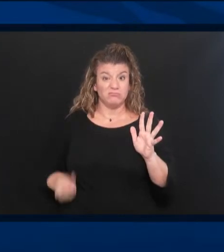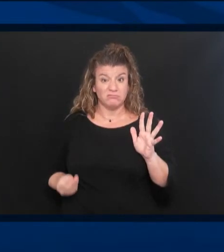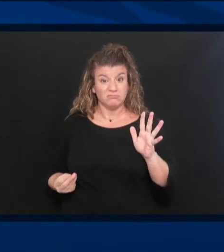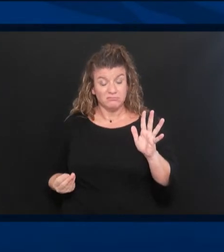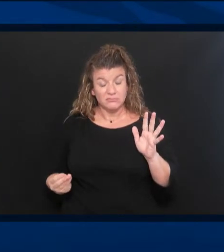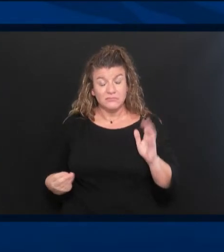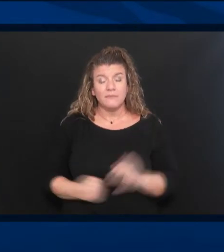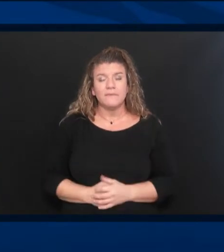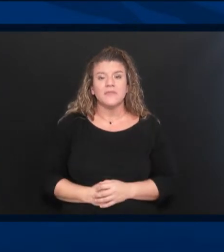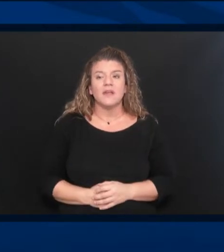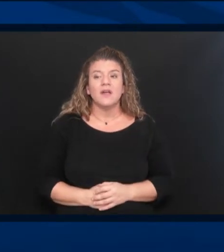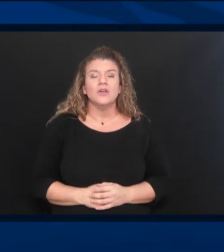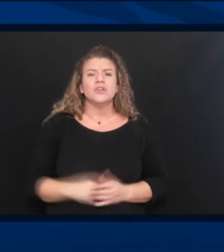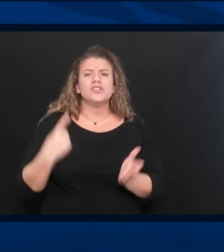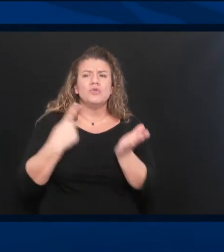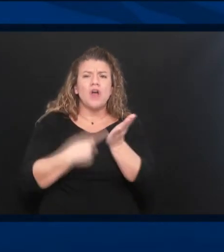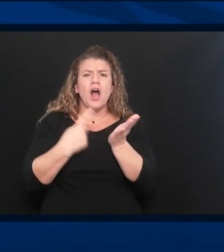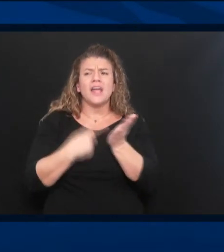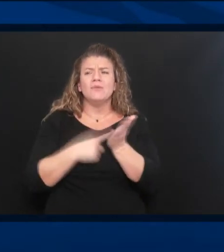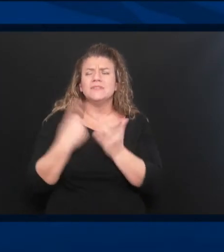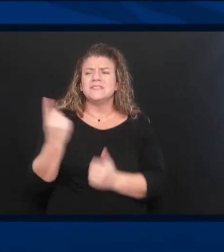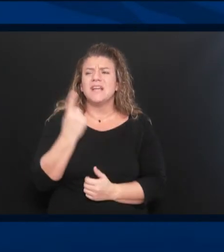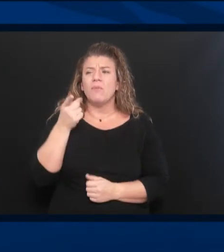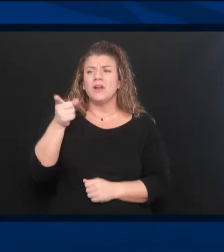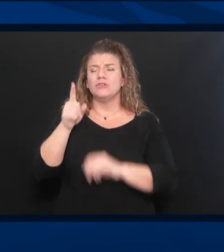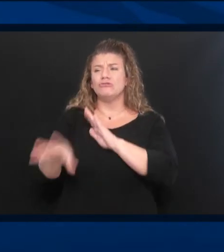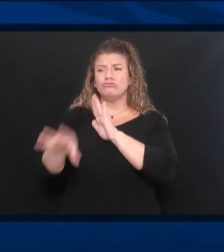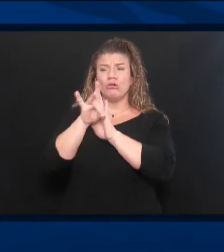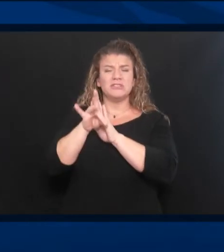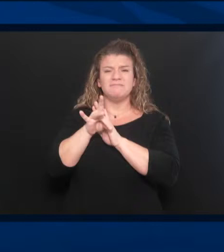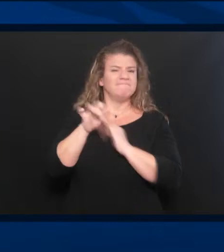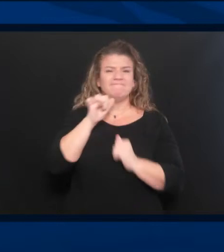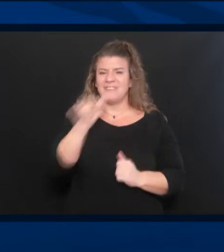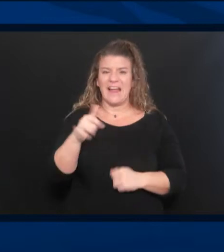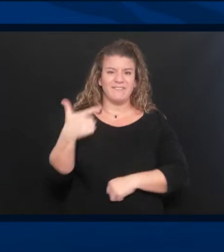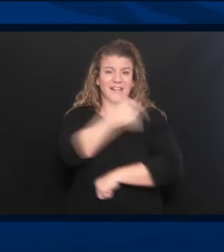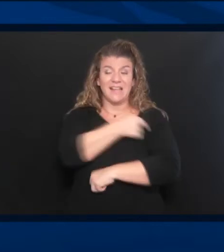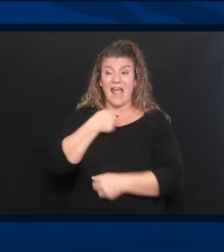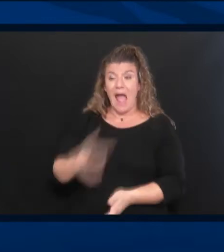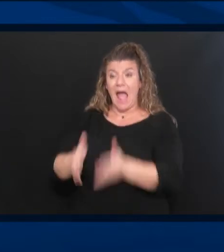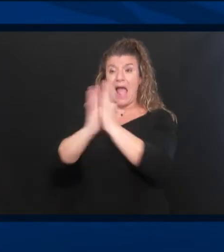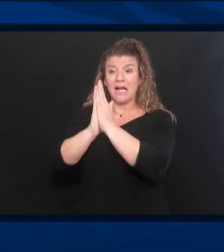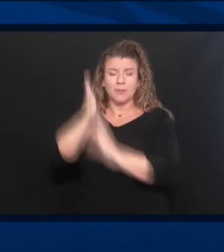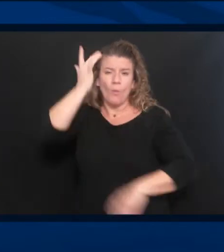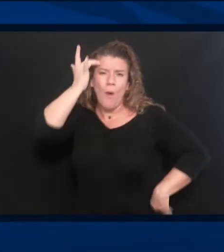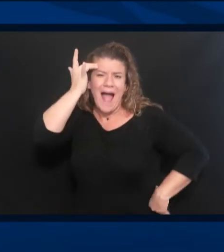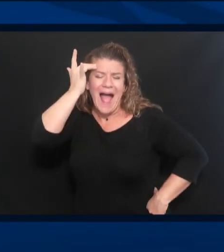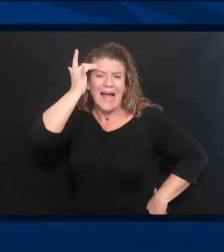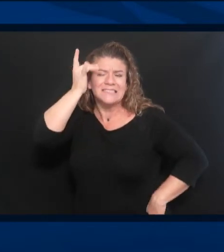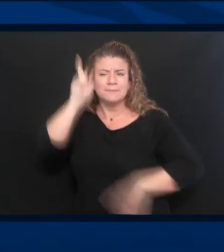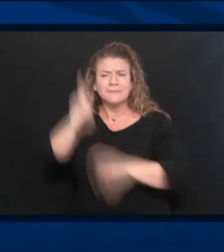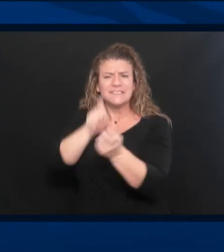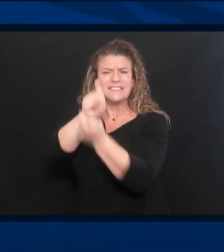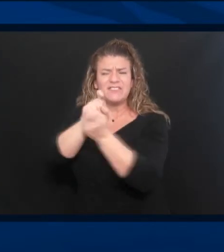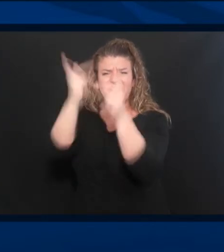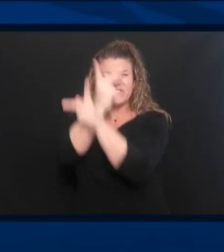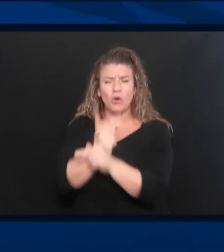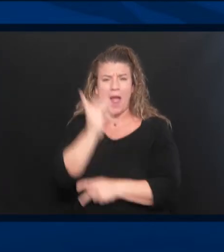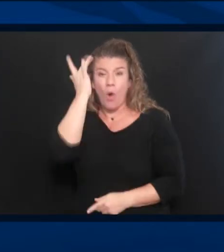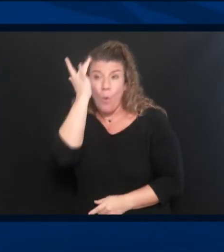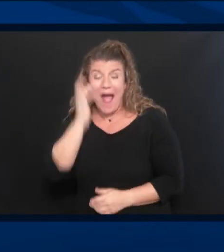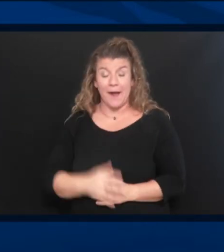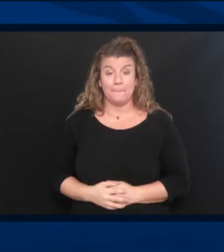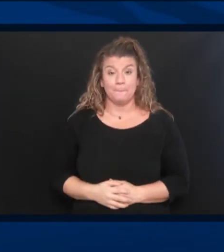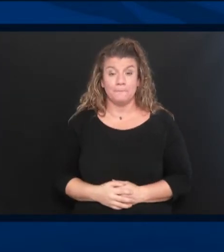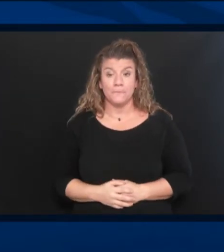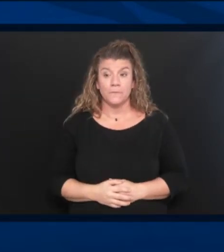with someone who has chosen not to get the vaccine, I asked them point blank, why not? And try to figure out what's going through their mind. And they said, if